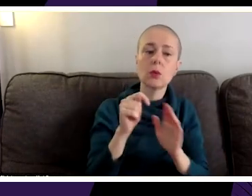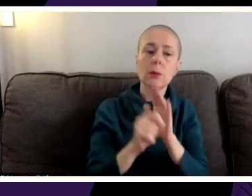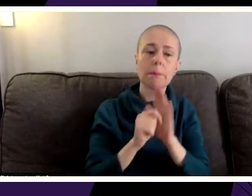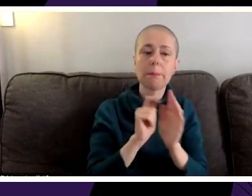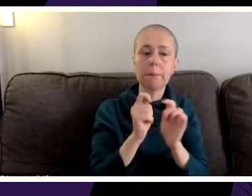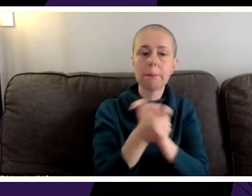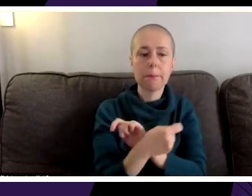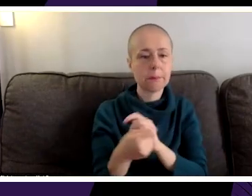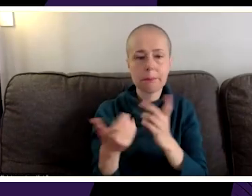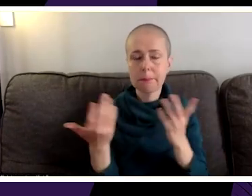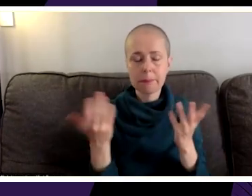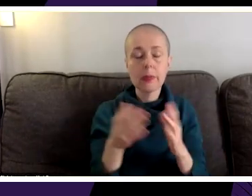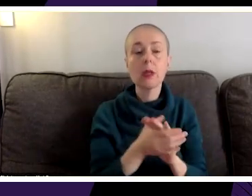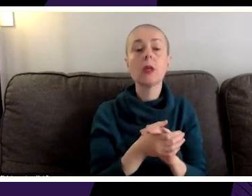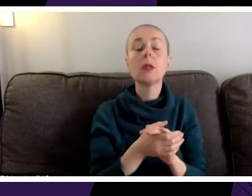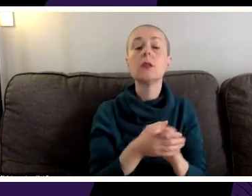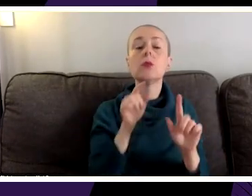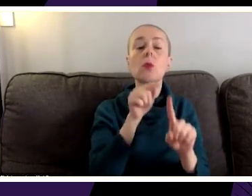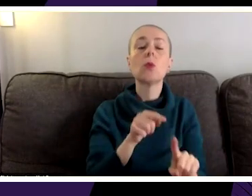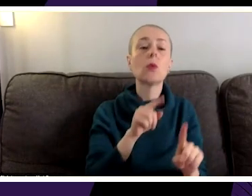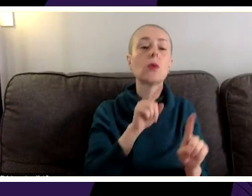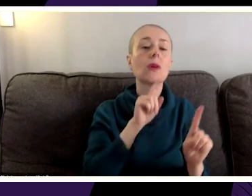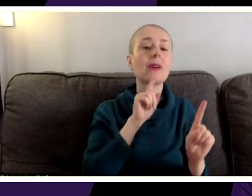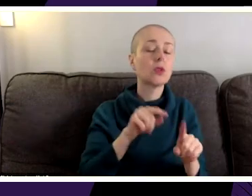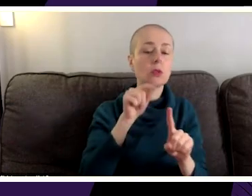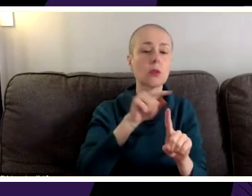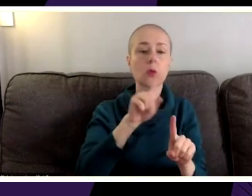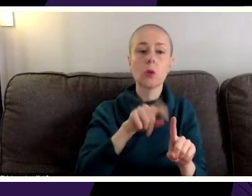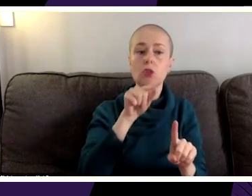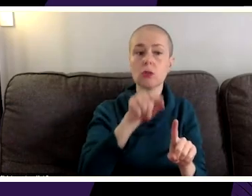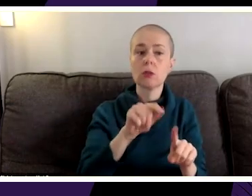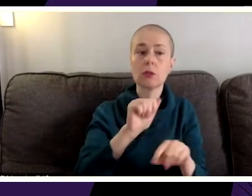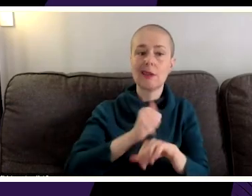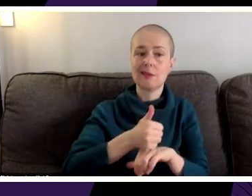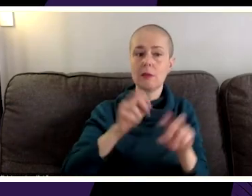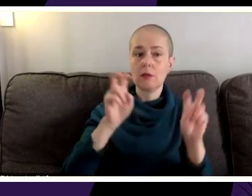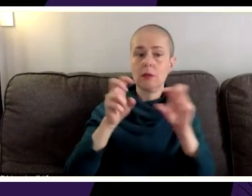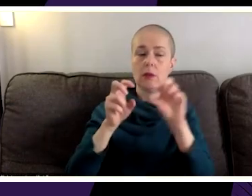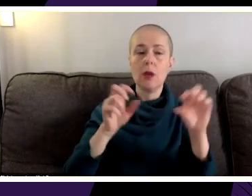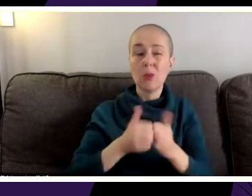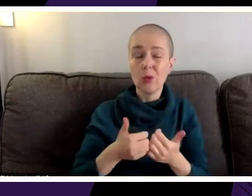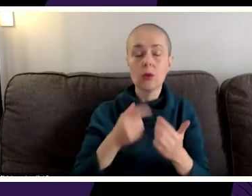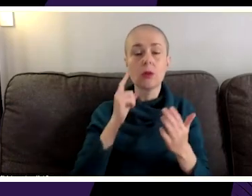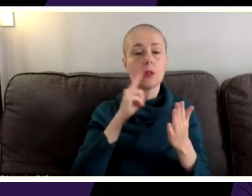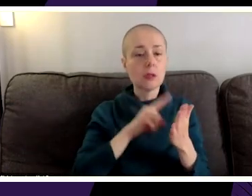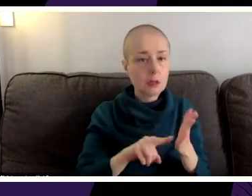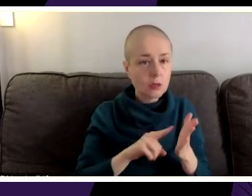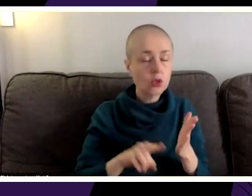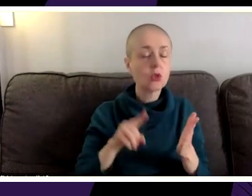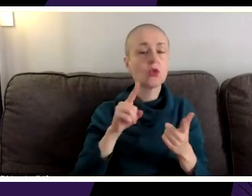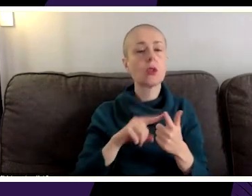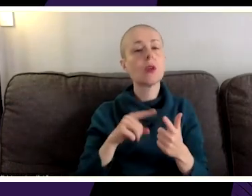In this sense, the project attempts to answer the question that give it its title through a process of research, both real and